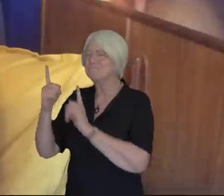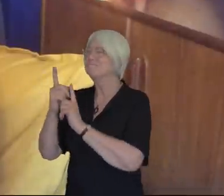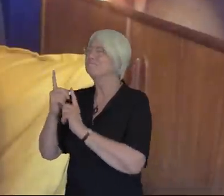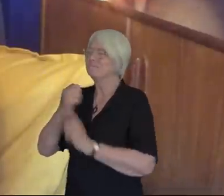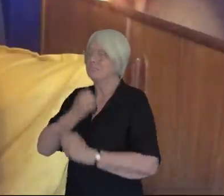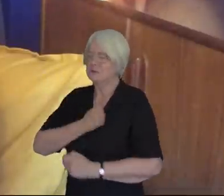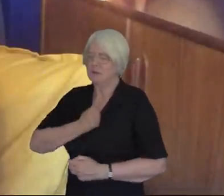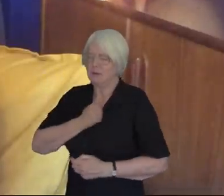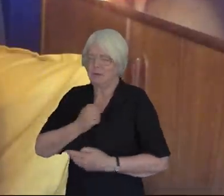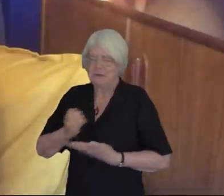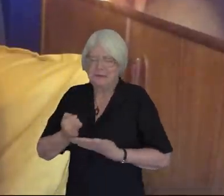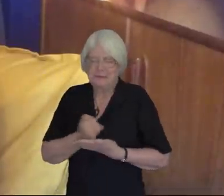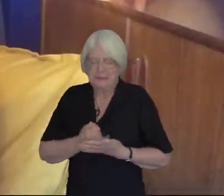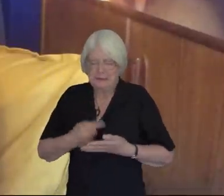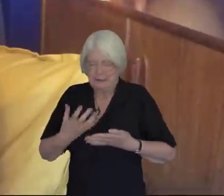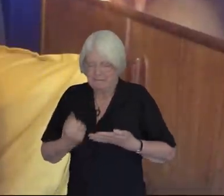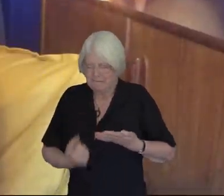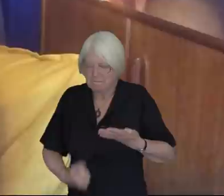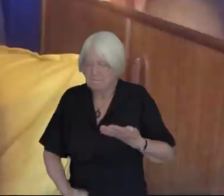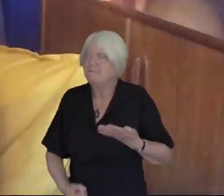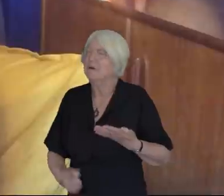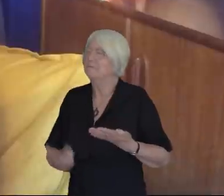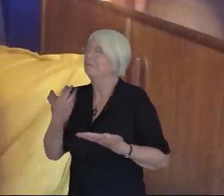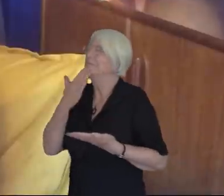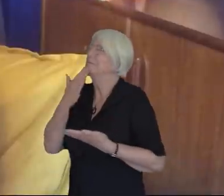our weakness and unbelief.